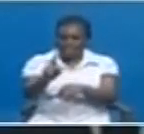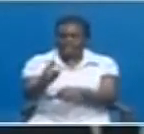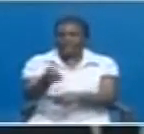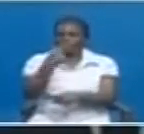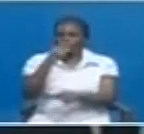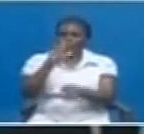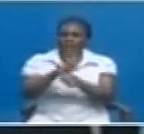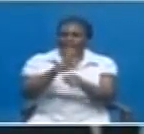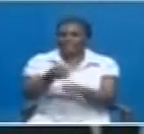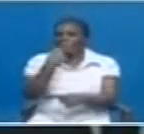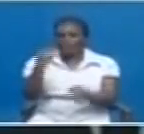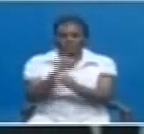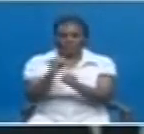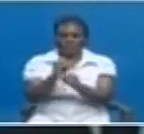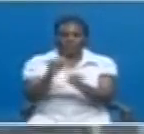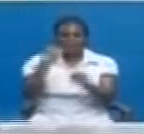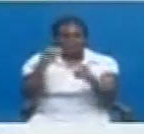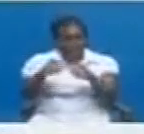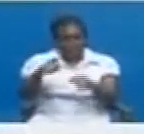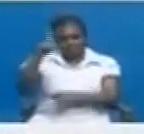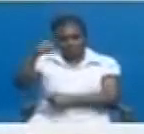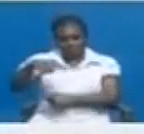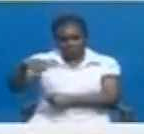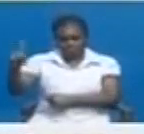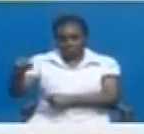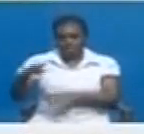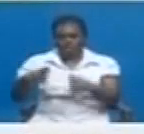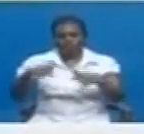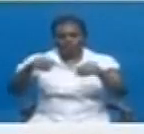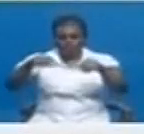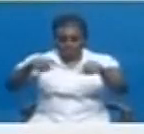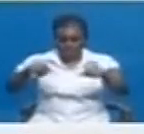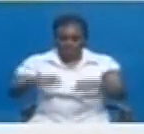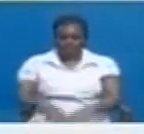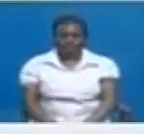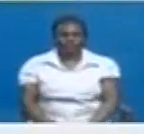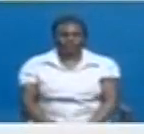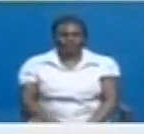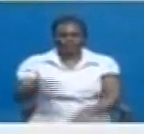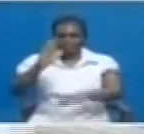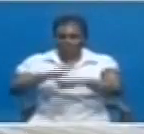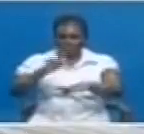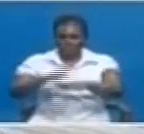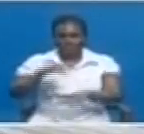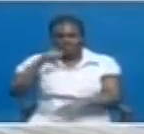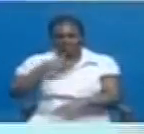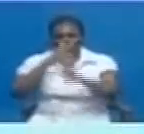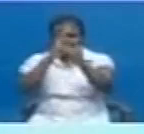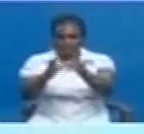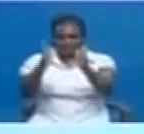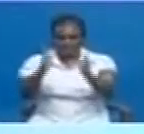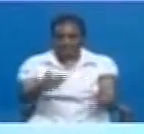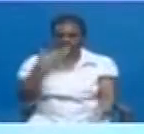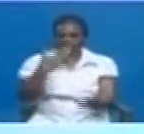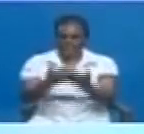take too much medicine, but just the right content or no medicine at all. Linda. Great initiative there. Mercy Kandia, thank you so